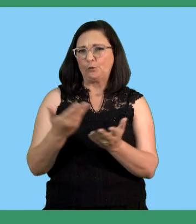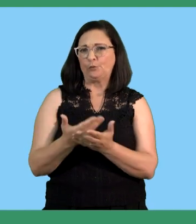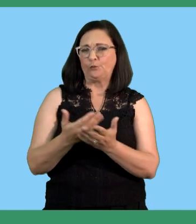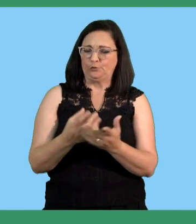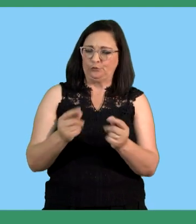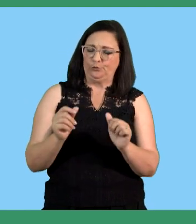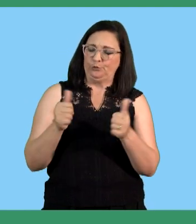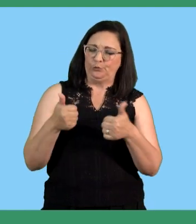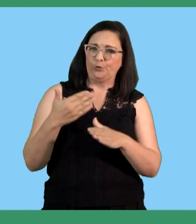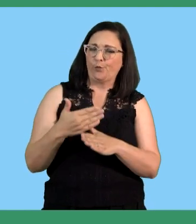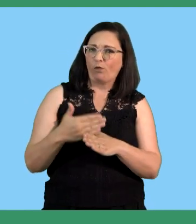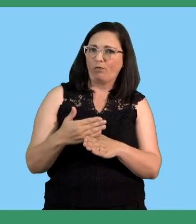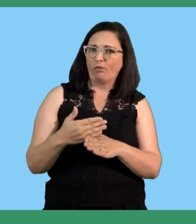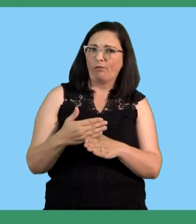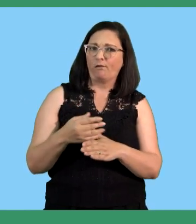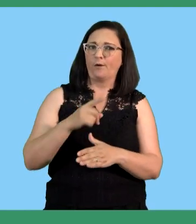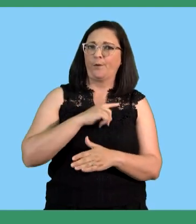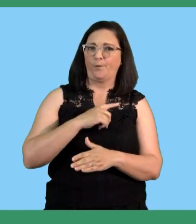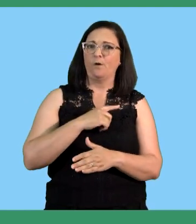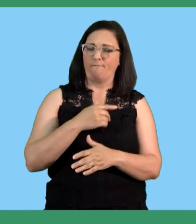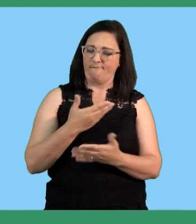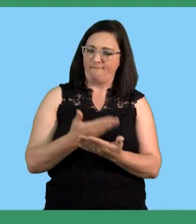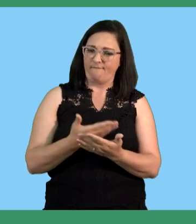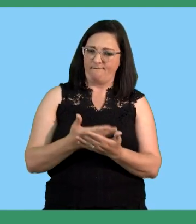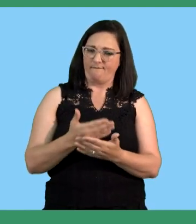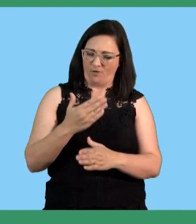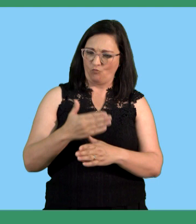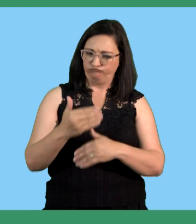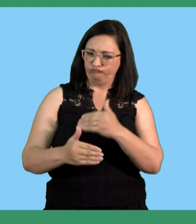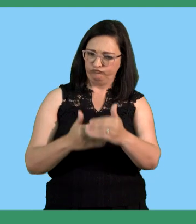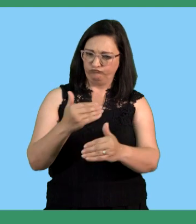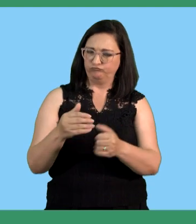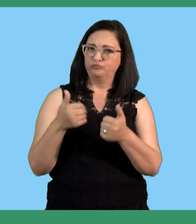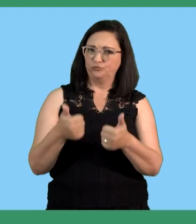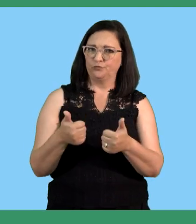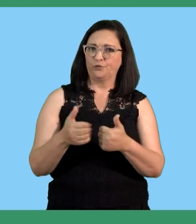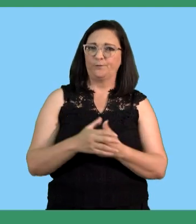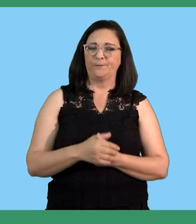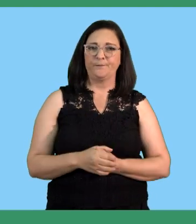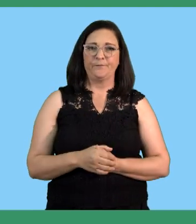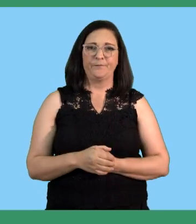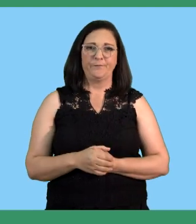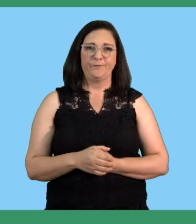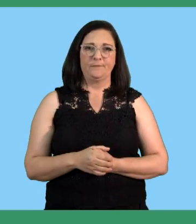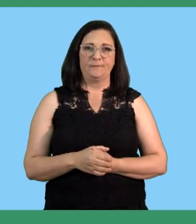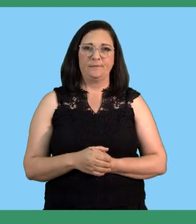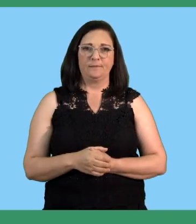function optimally, because that's what we want, so that you can be productive. And you know, if productivity